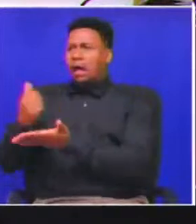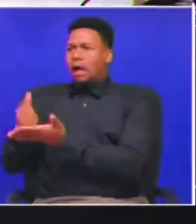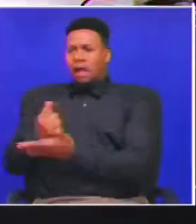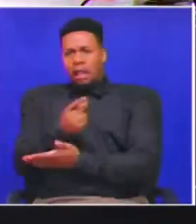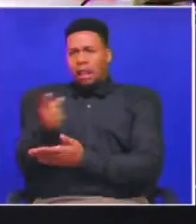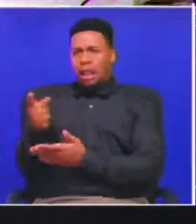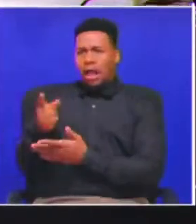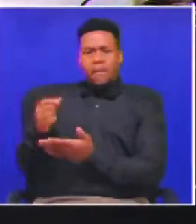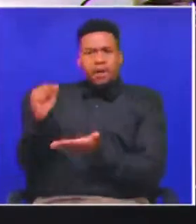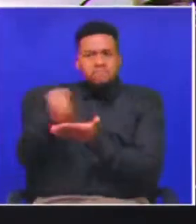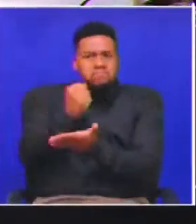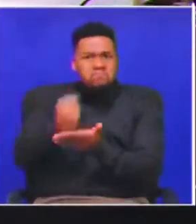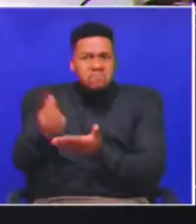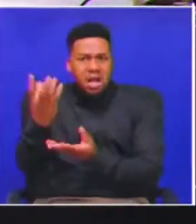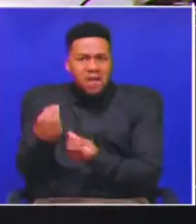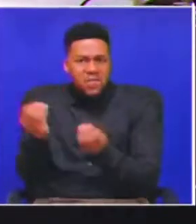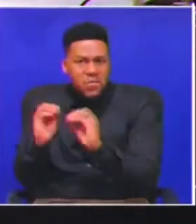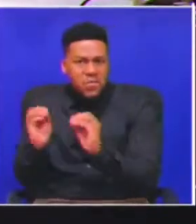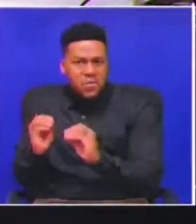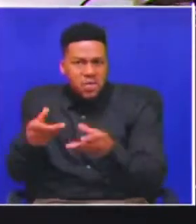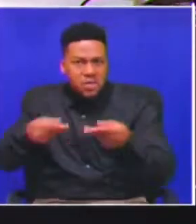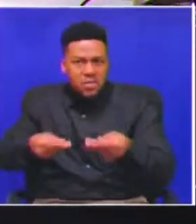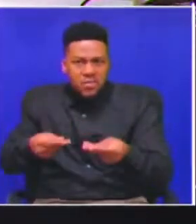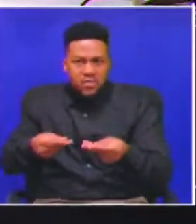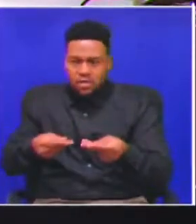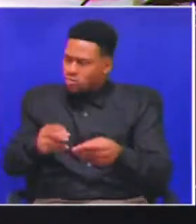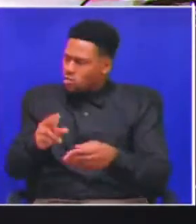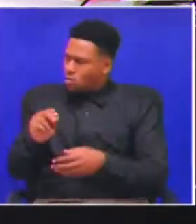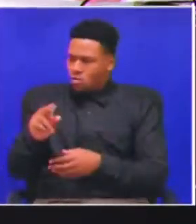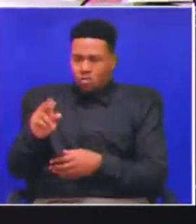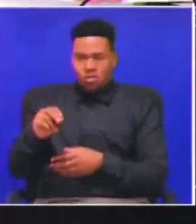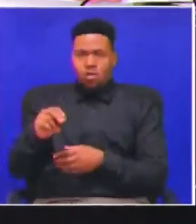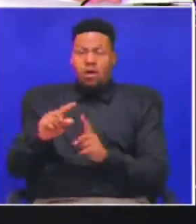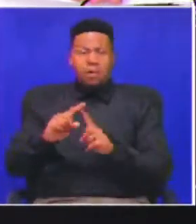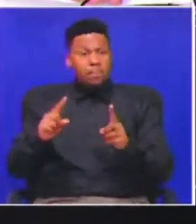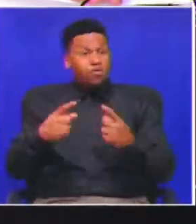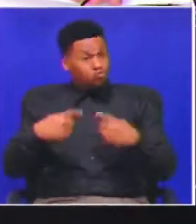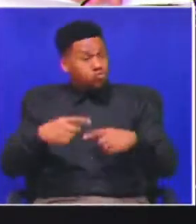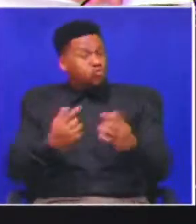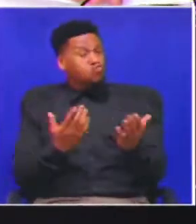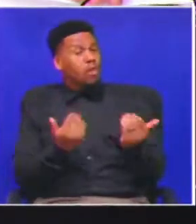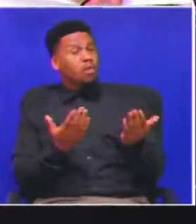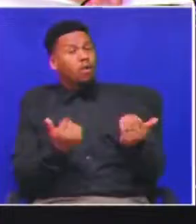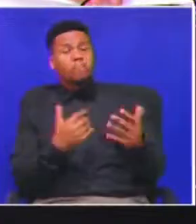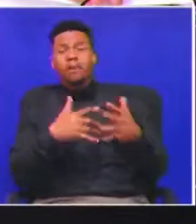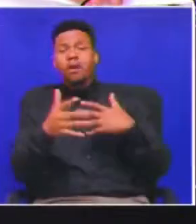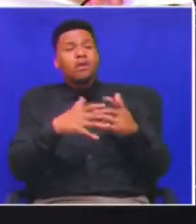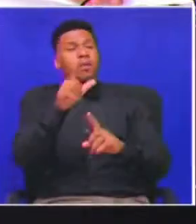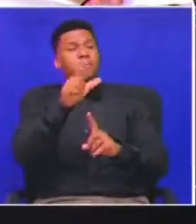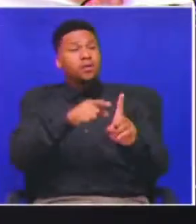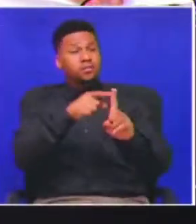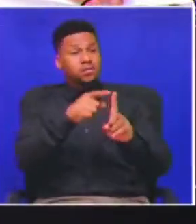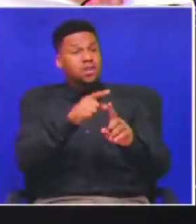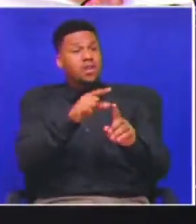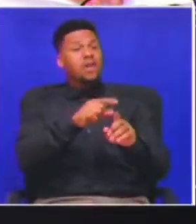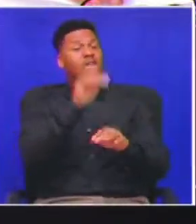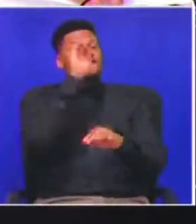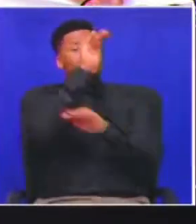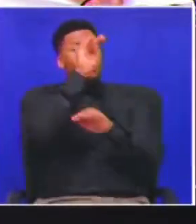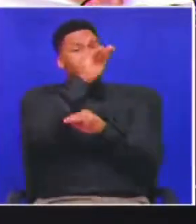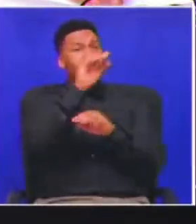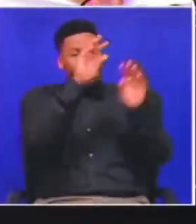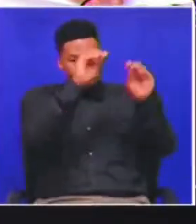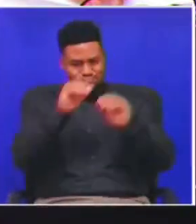documented. However, we do welcome people who are documented. They can always come and work in our country because we need